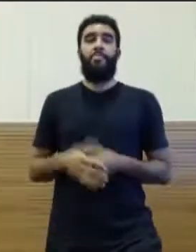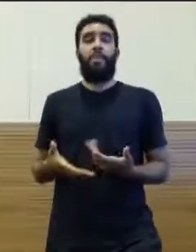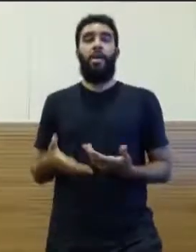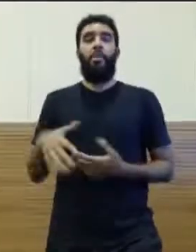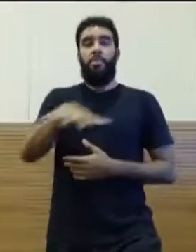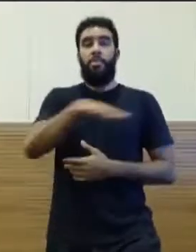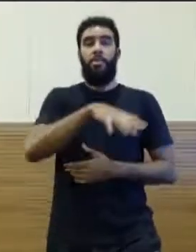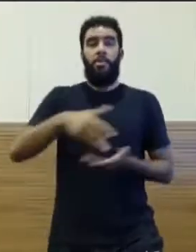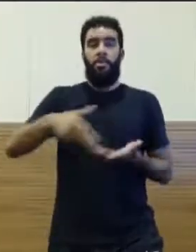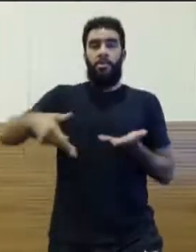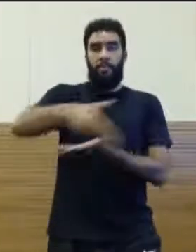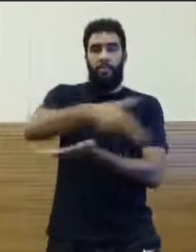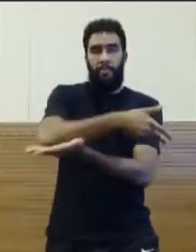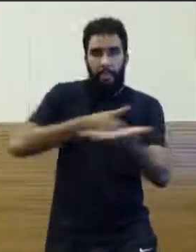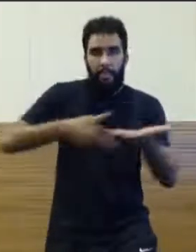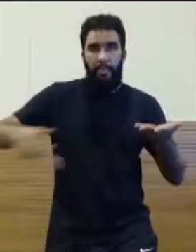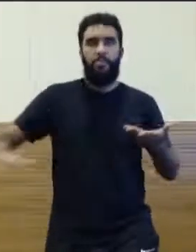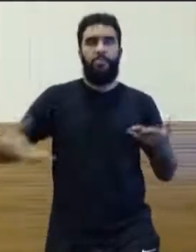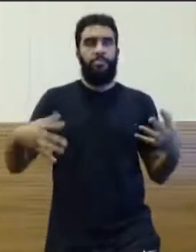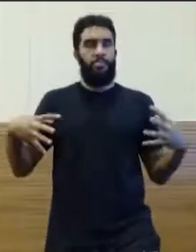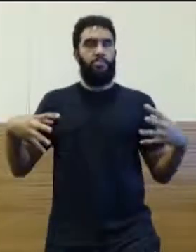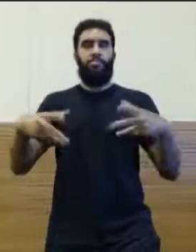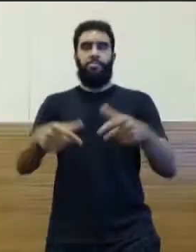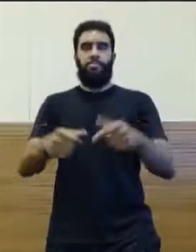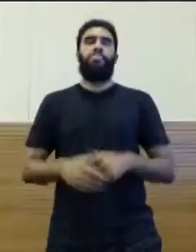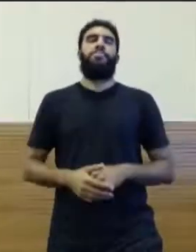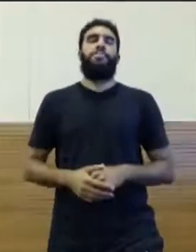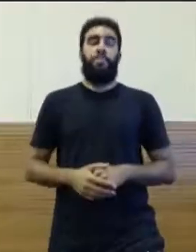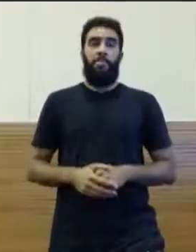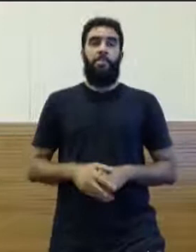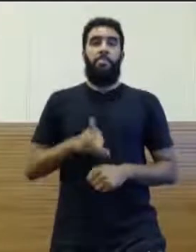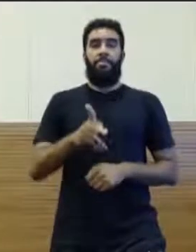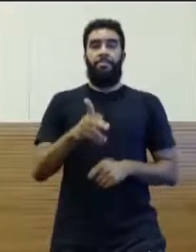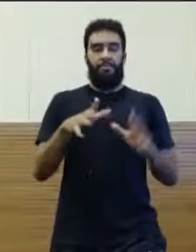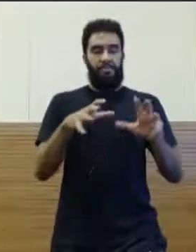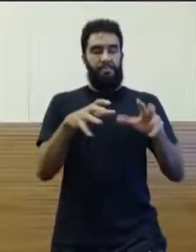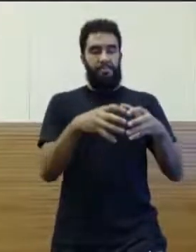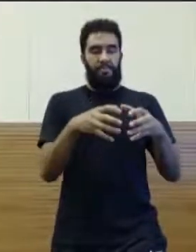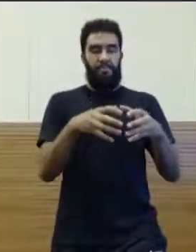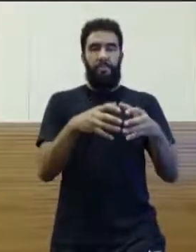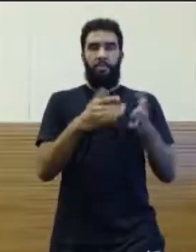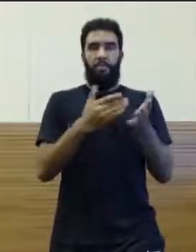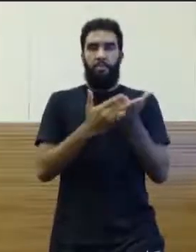well. This was an intersectorial space.